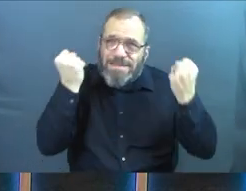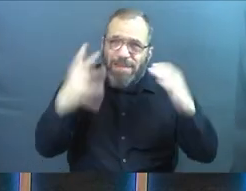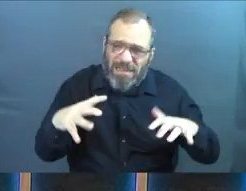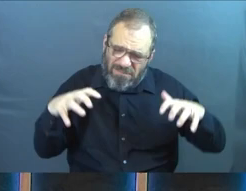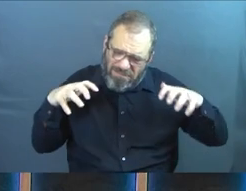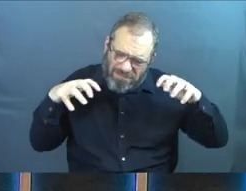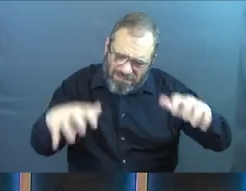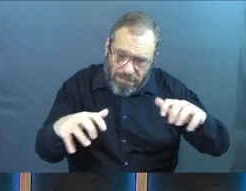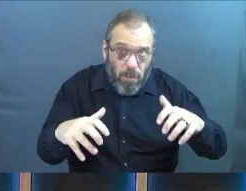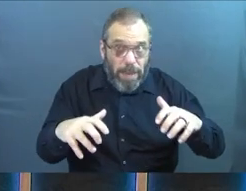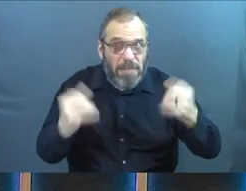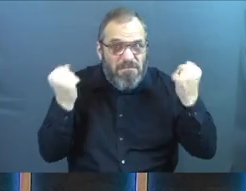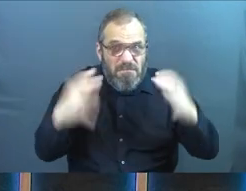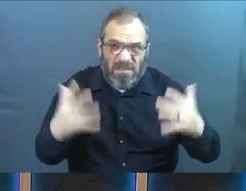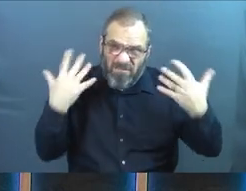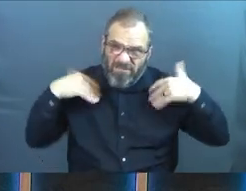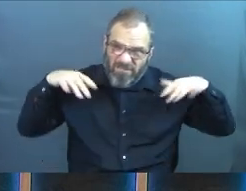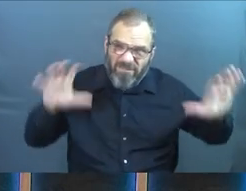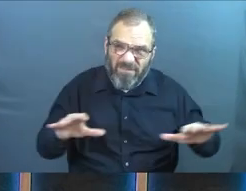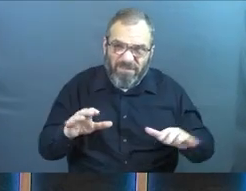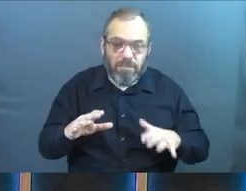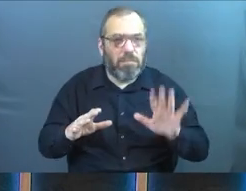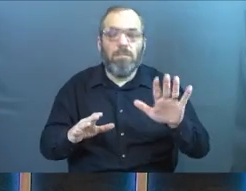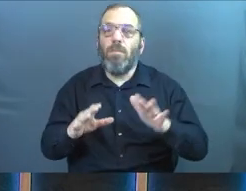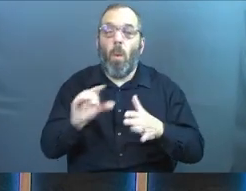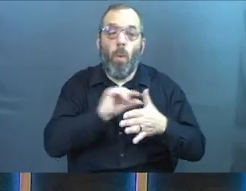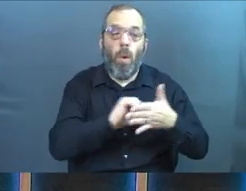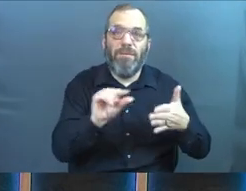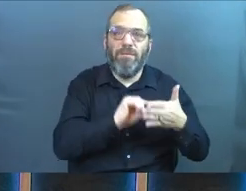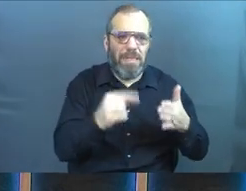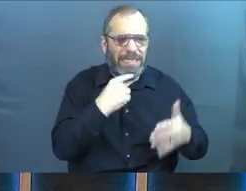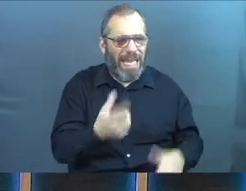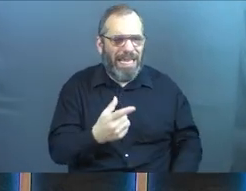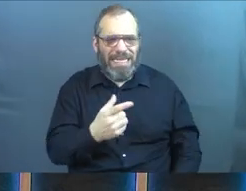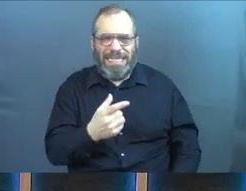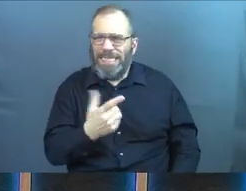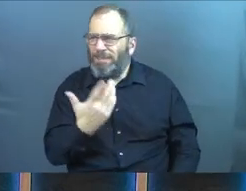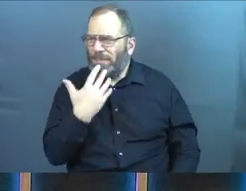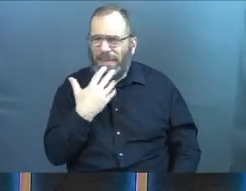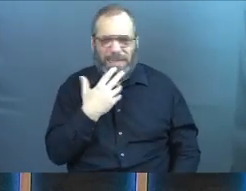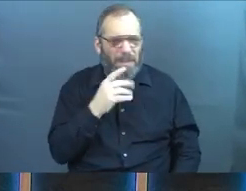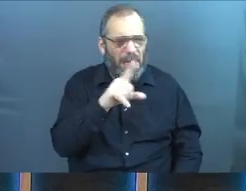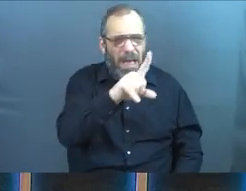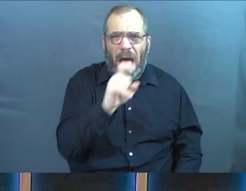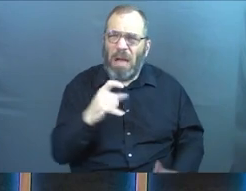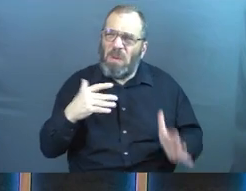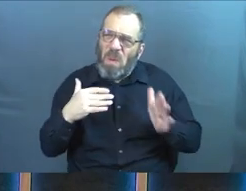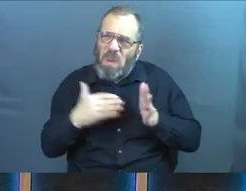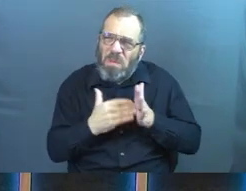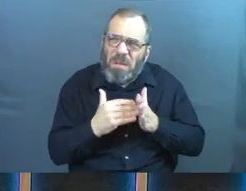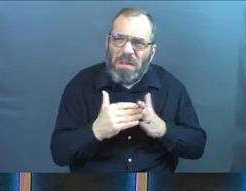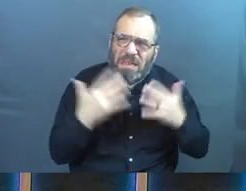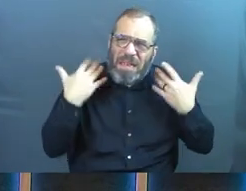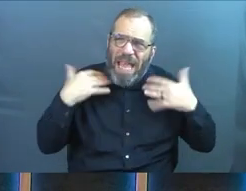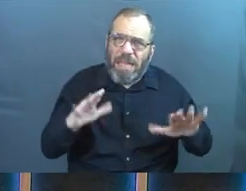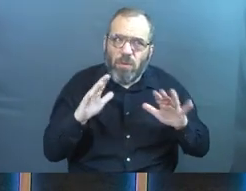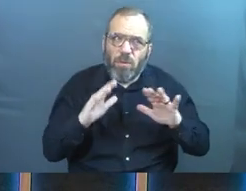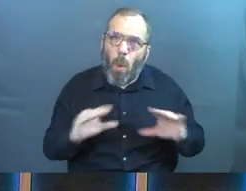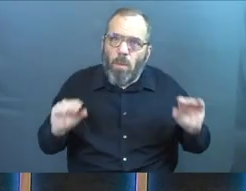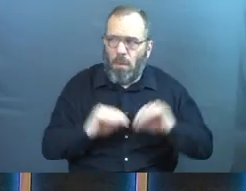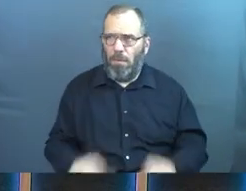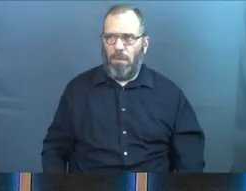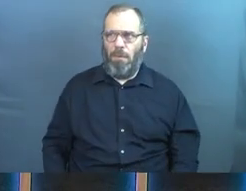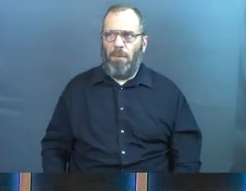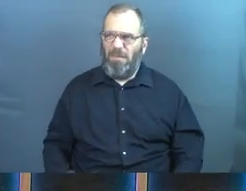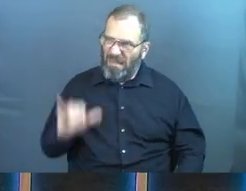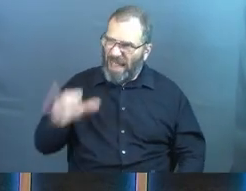them. I'll just tell you that. One scripture seems to indicate there might be 100 million angels or more. You're